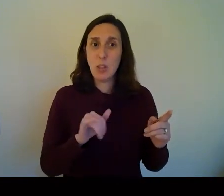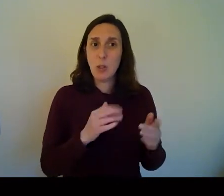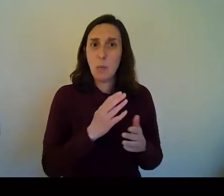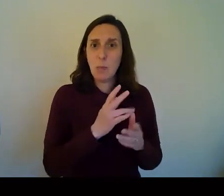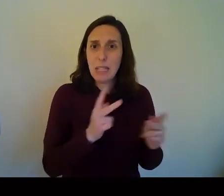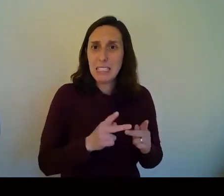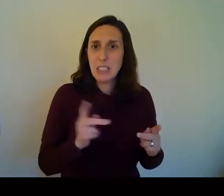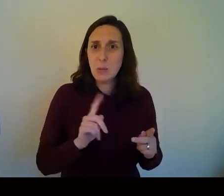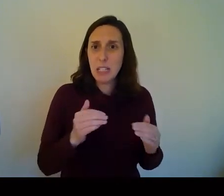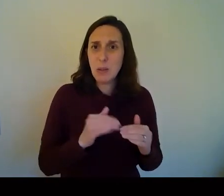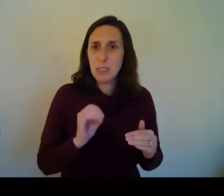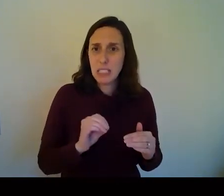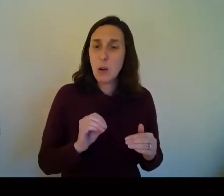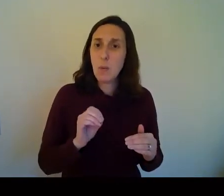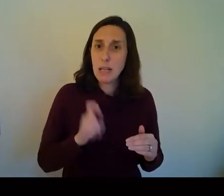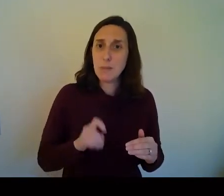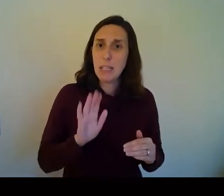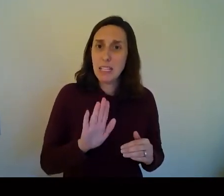roots. So